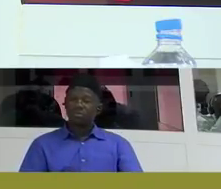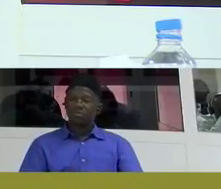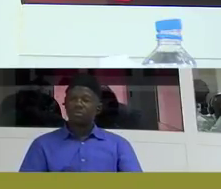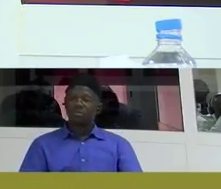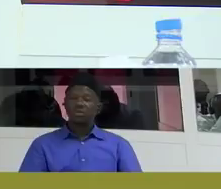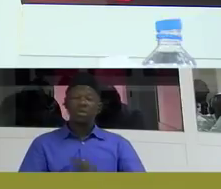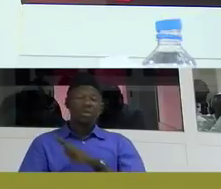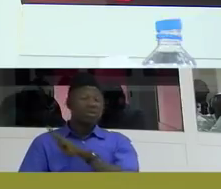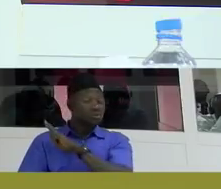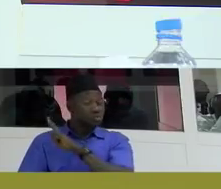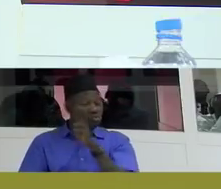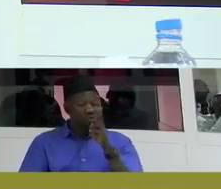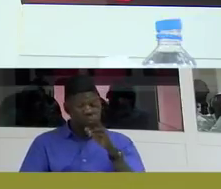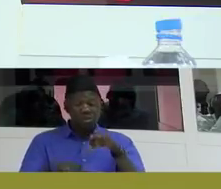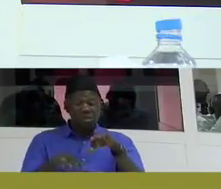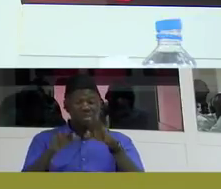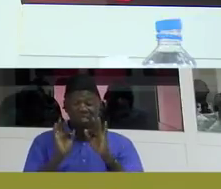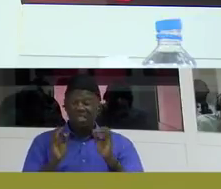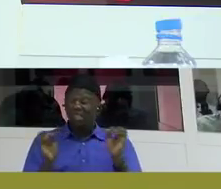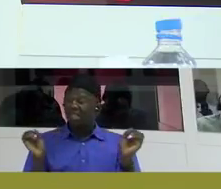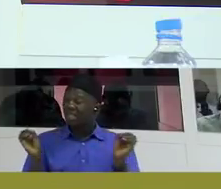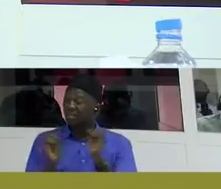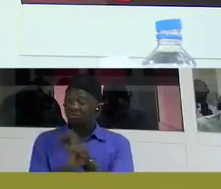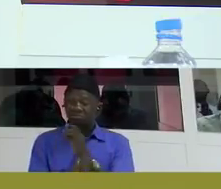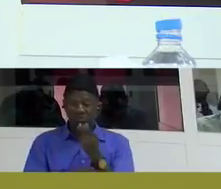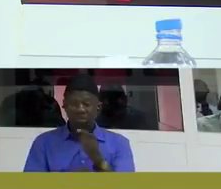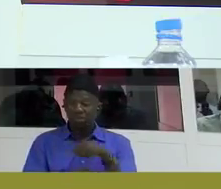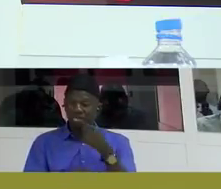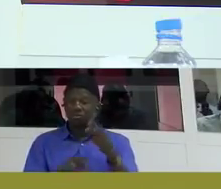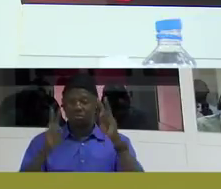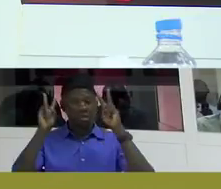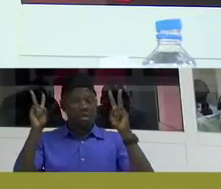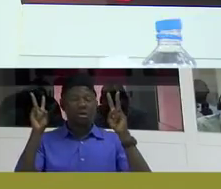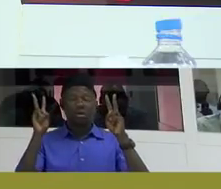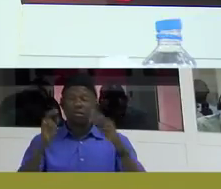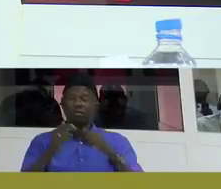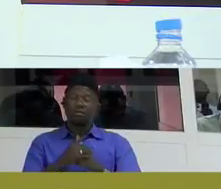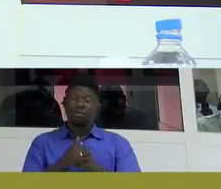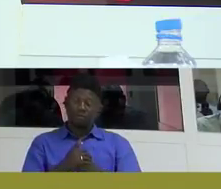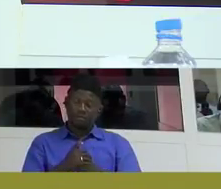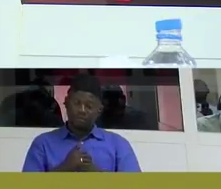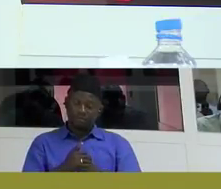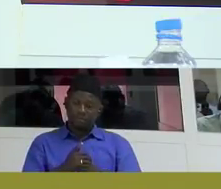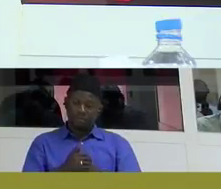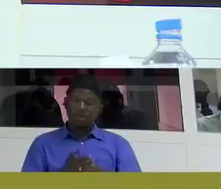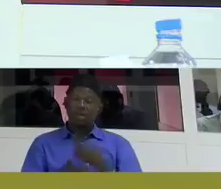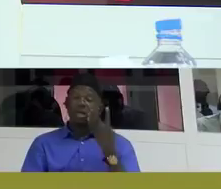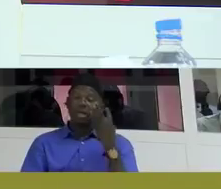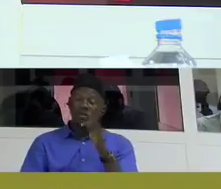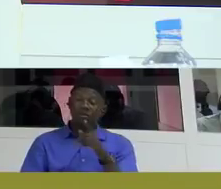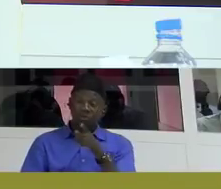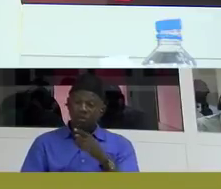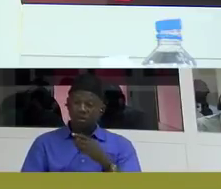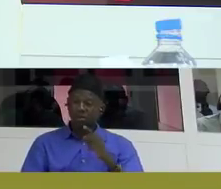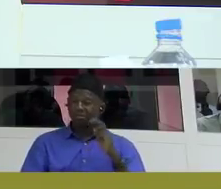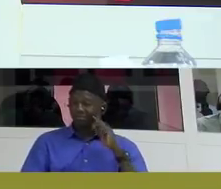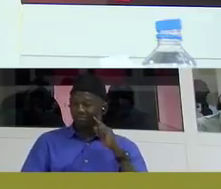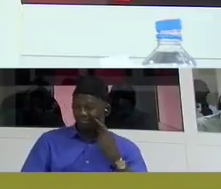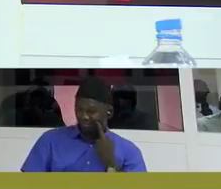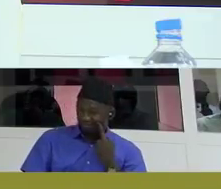don't take any money from him. And if you are embarrassed